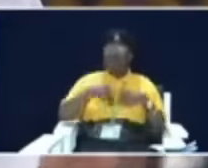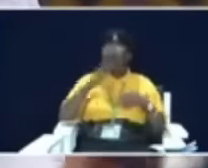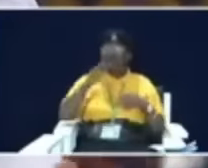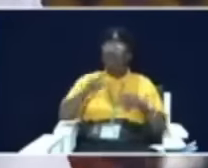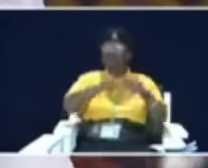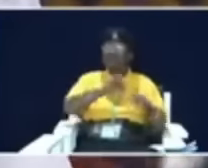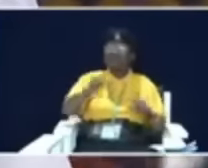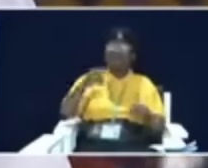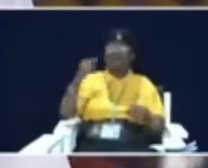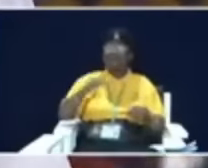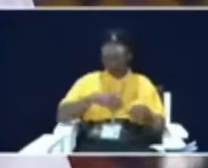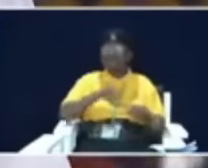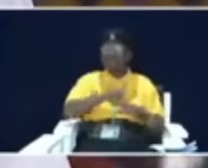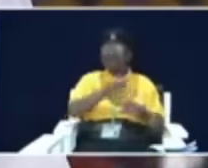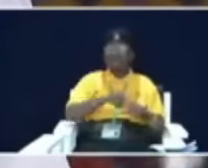do now?"